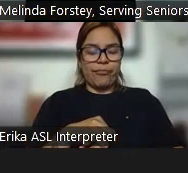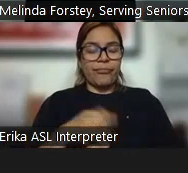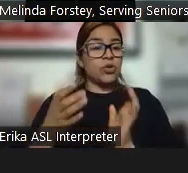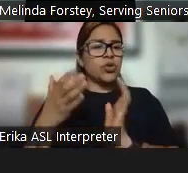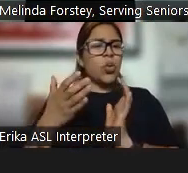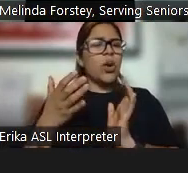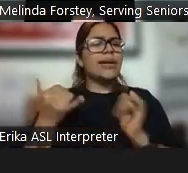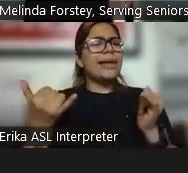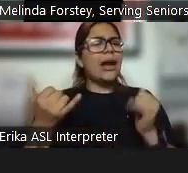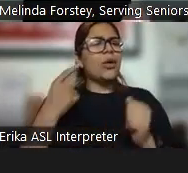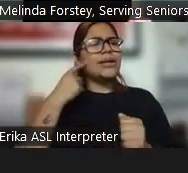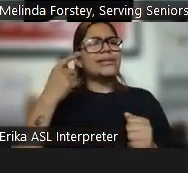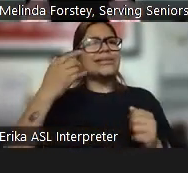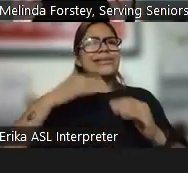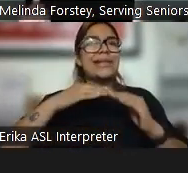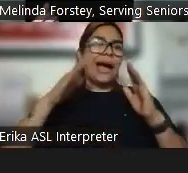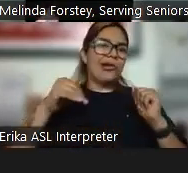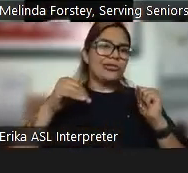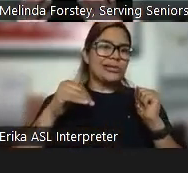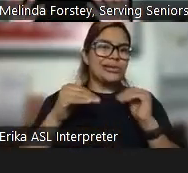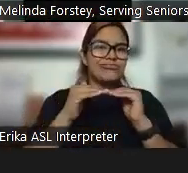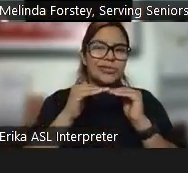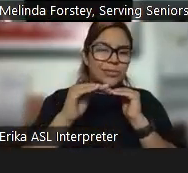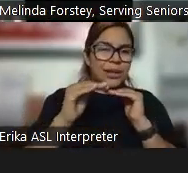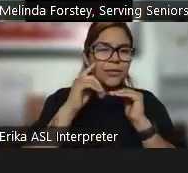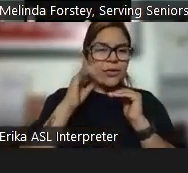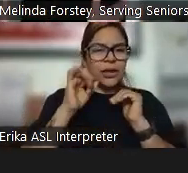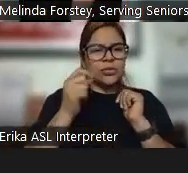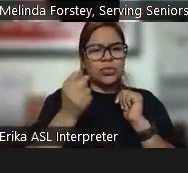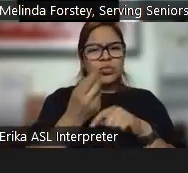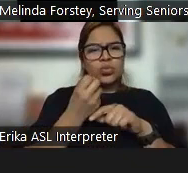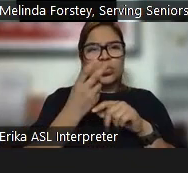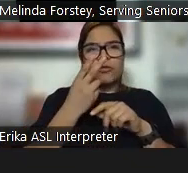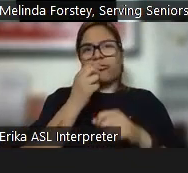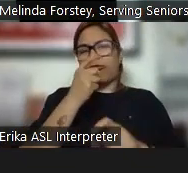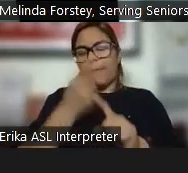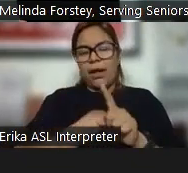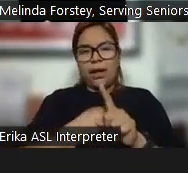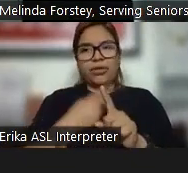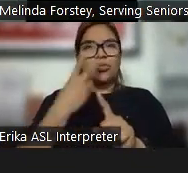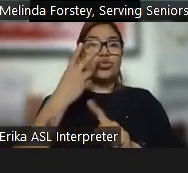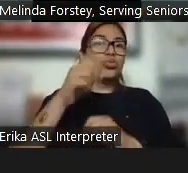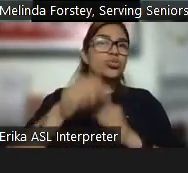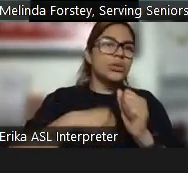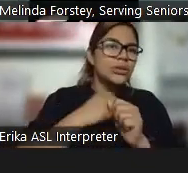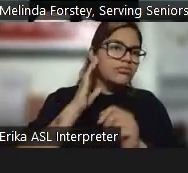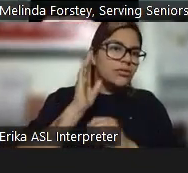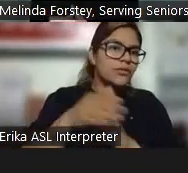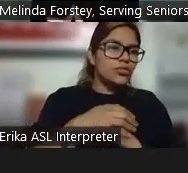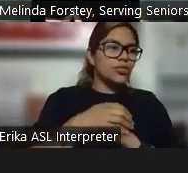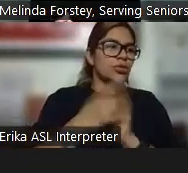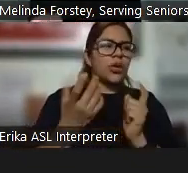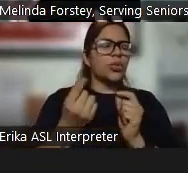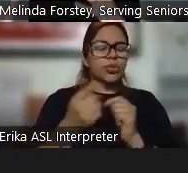stability status 6 months out, 12 months out, and 2 years out? And